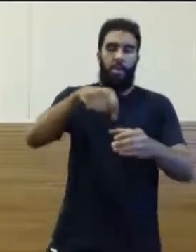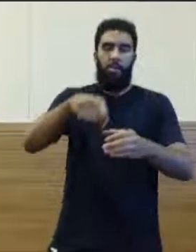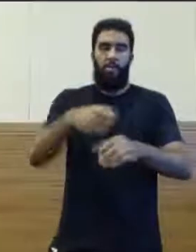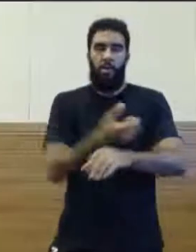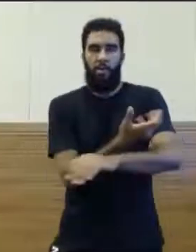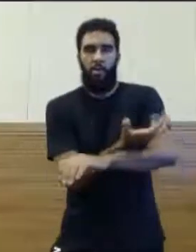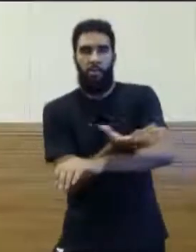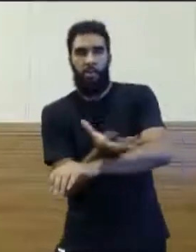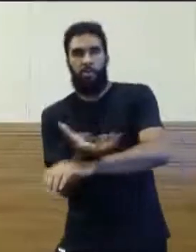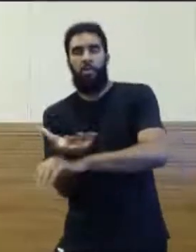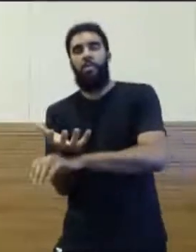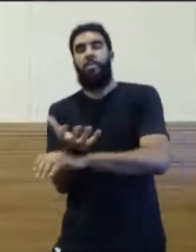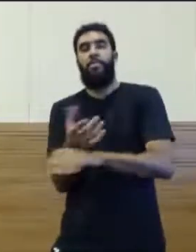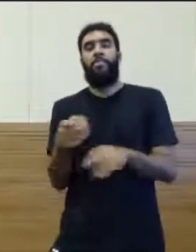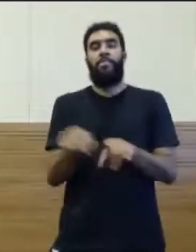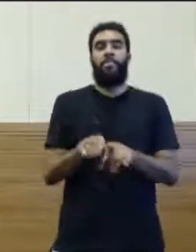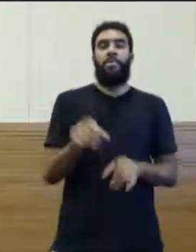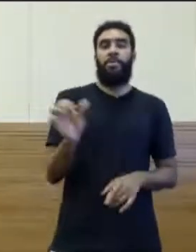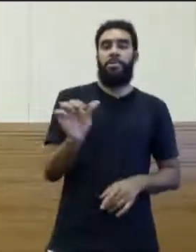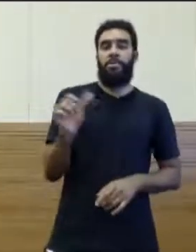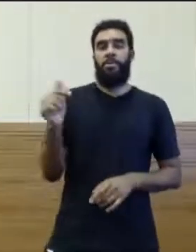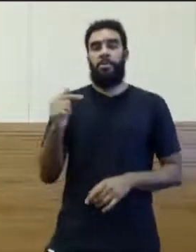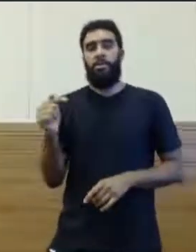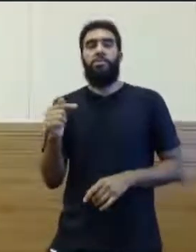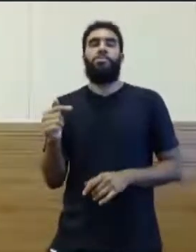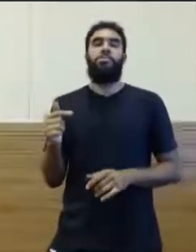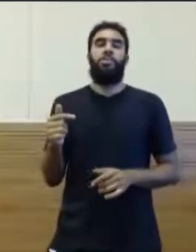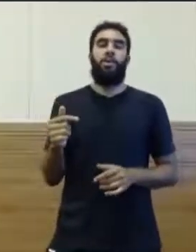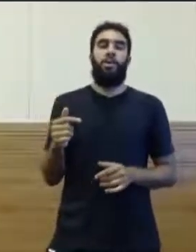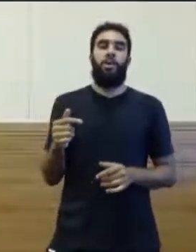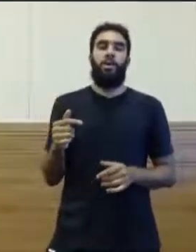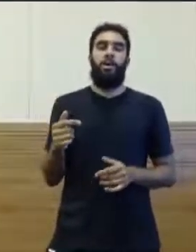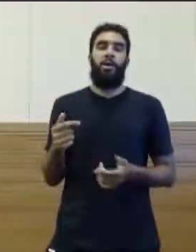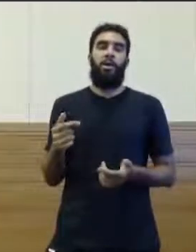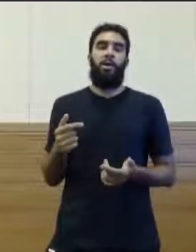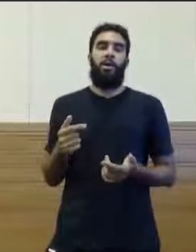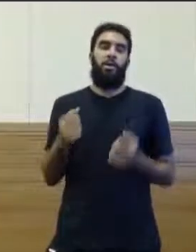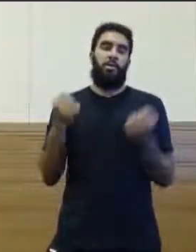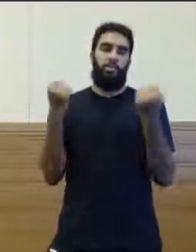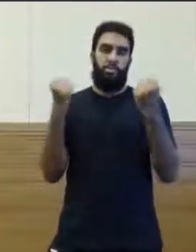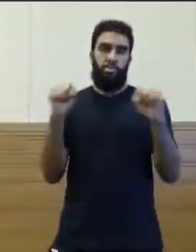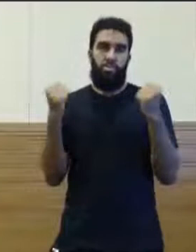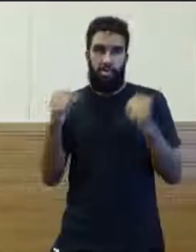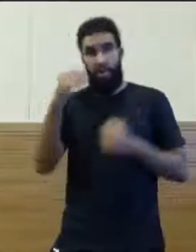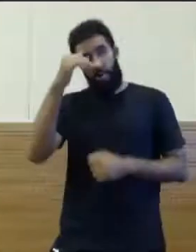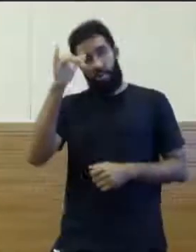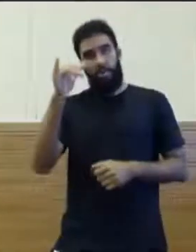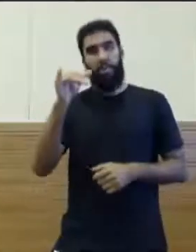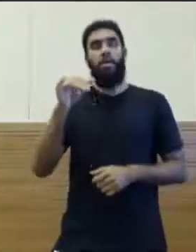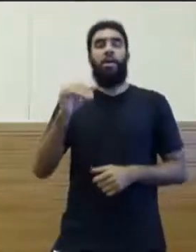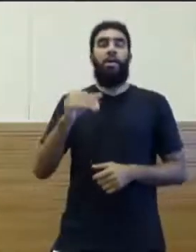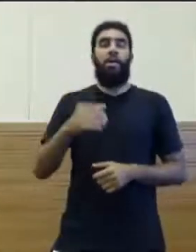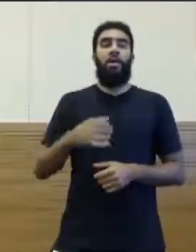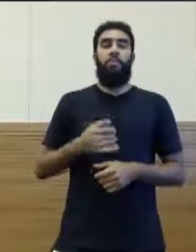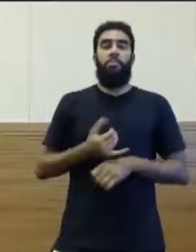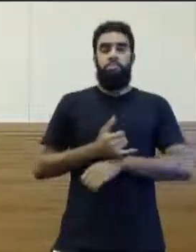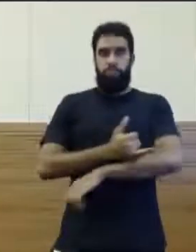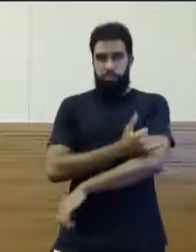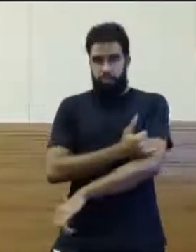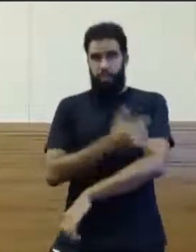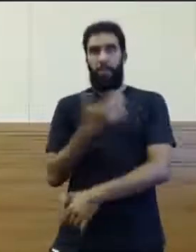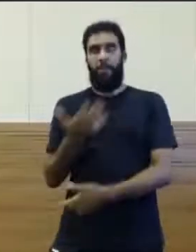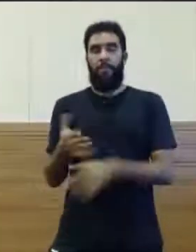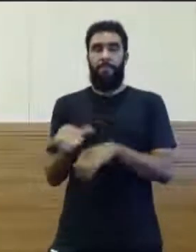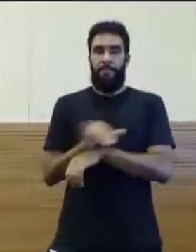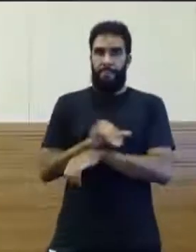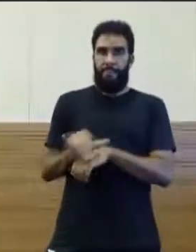connect them to the cultivation of food. And the last, which has to do with physical activities. So